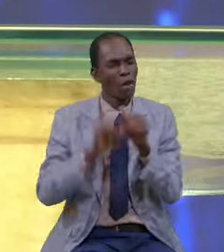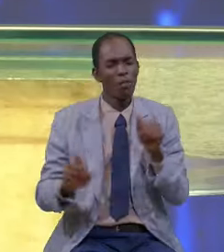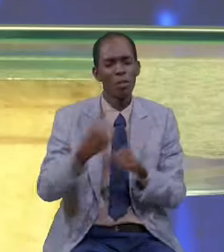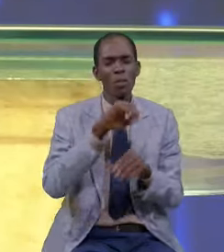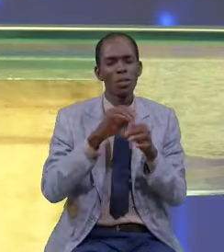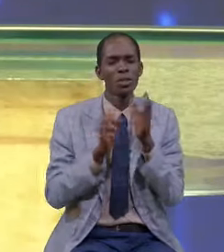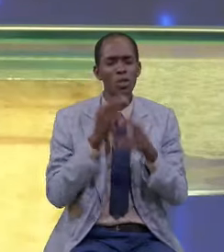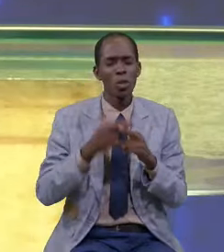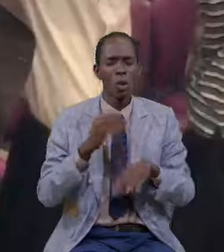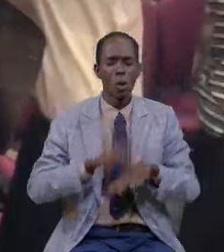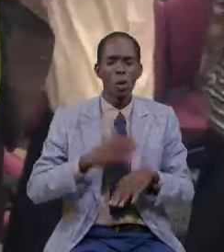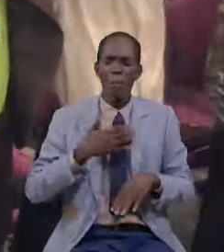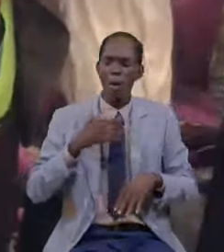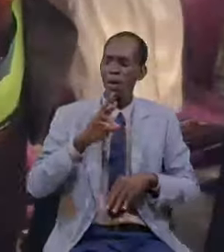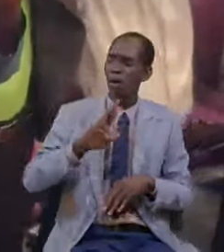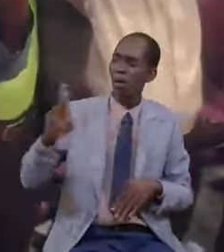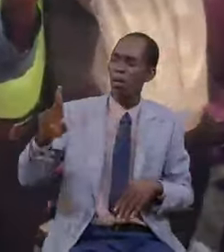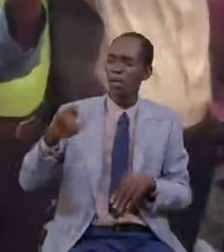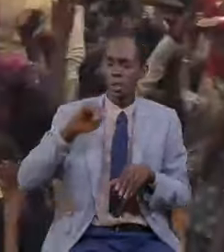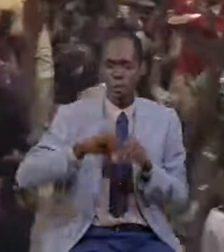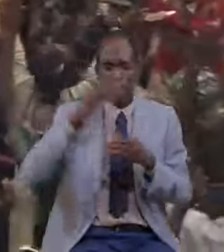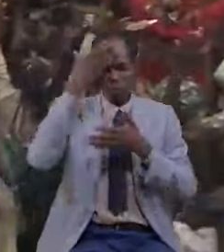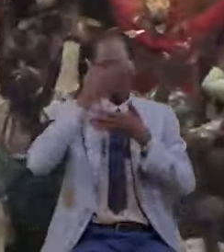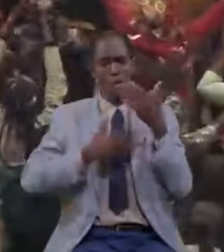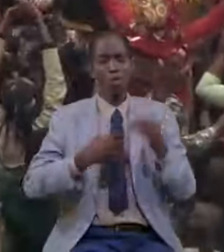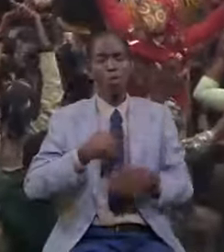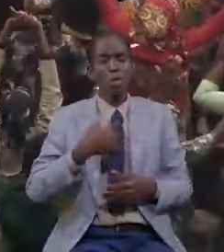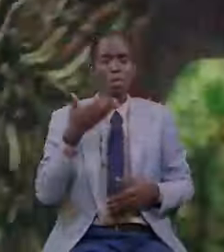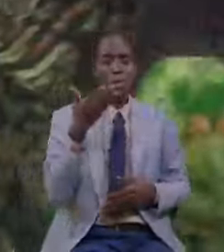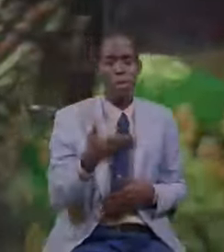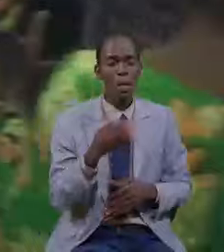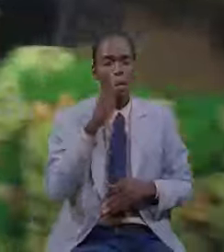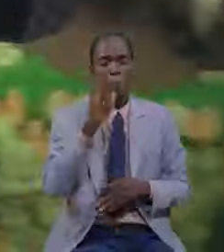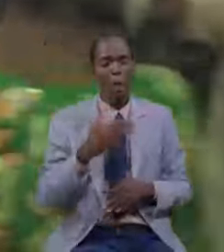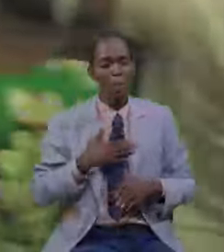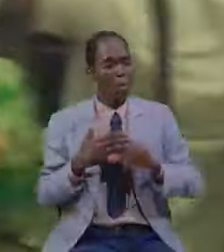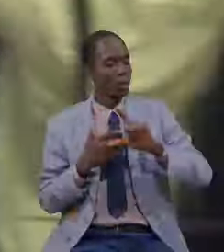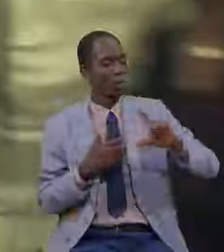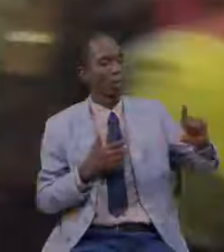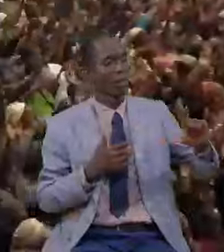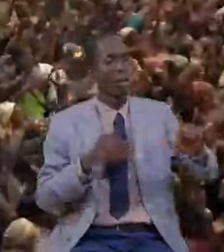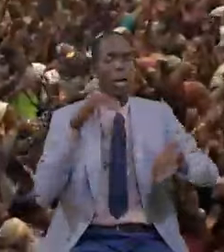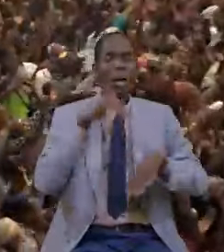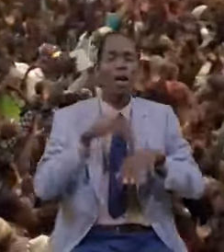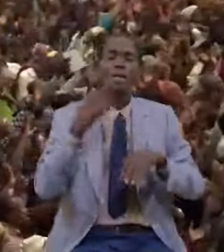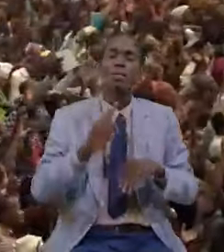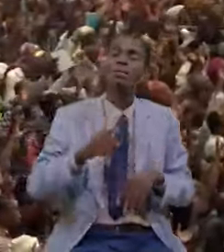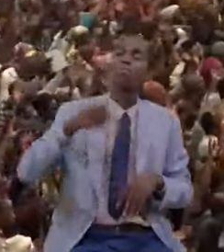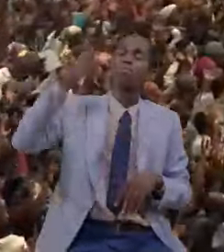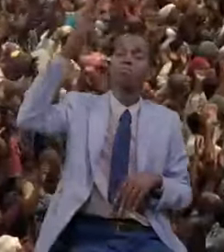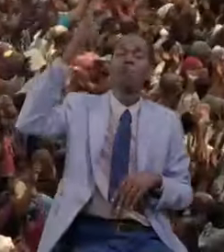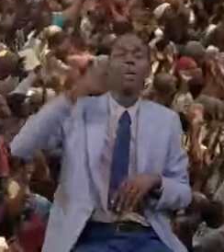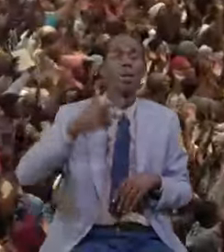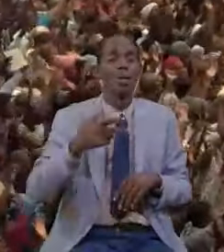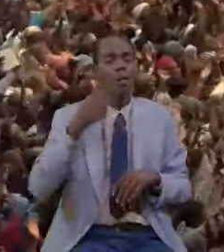my right, in front of me there, by my left, at the gallery, for